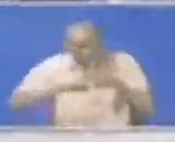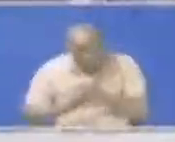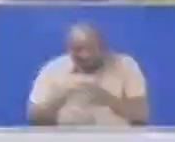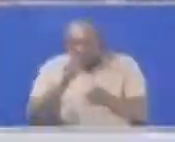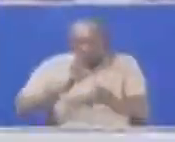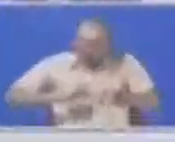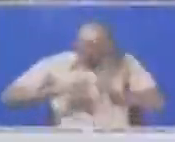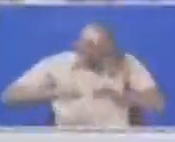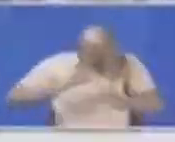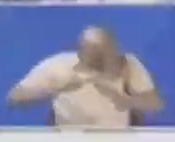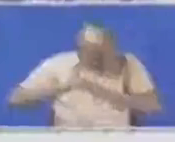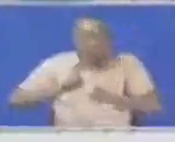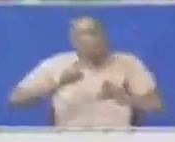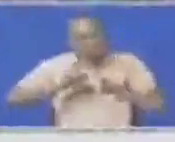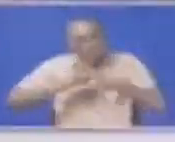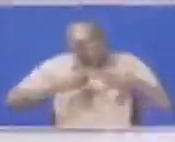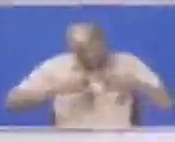back, cutting the tape in the